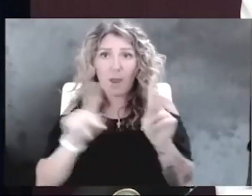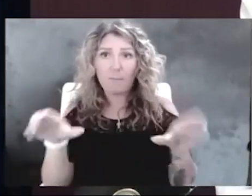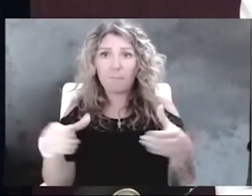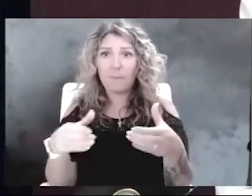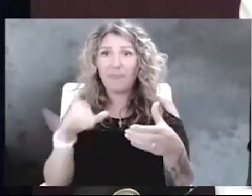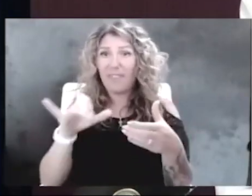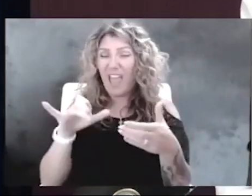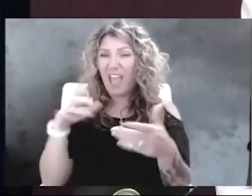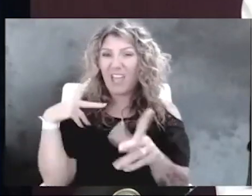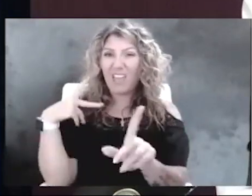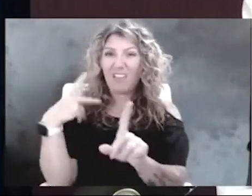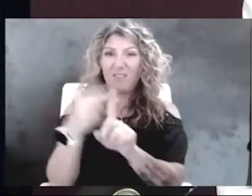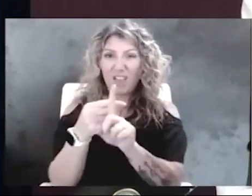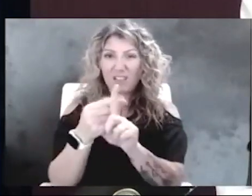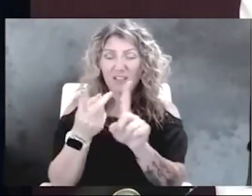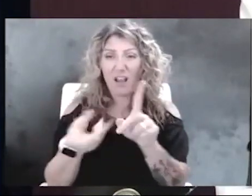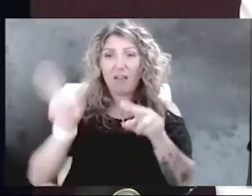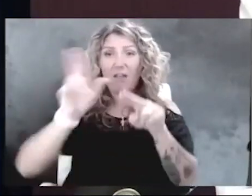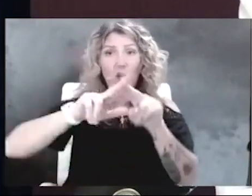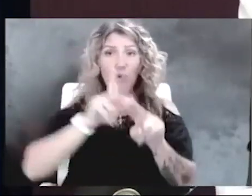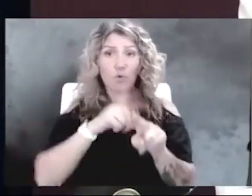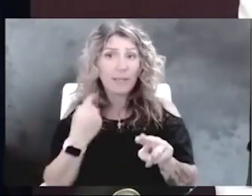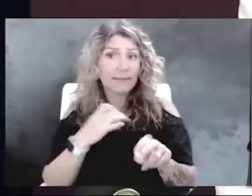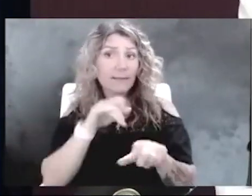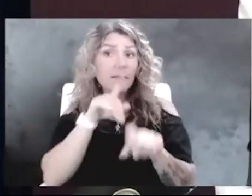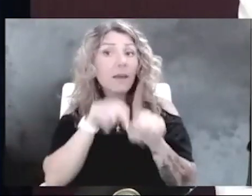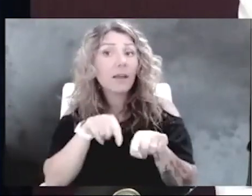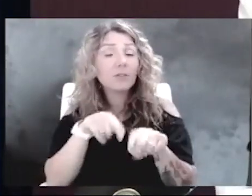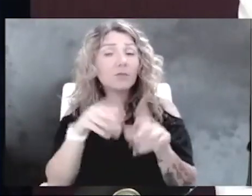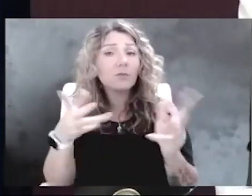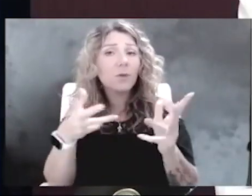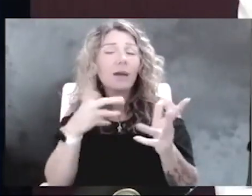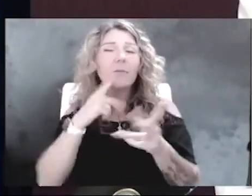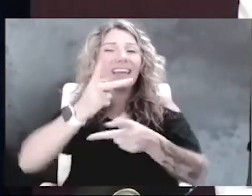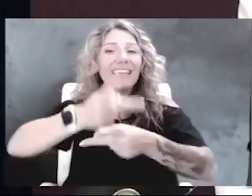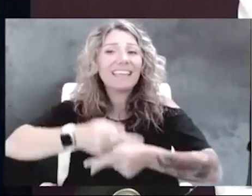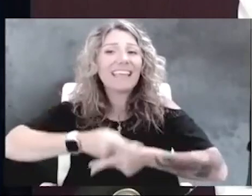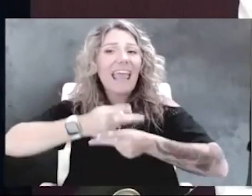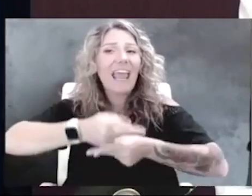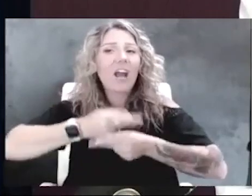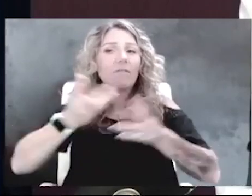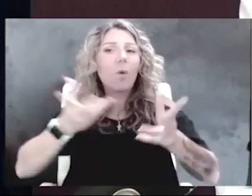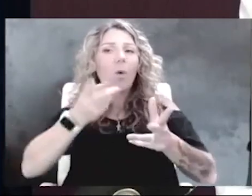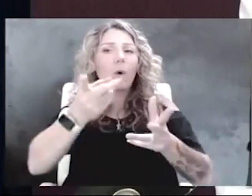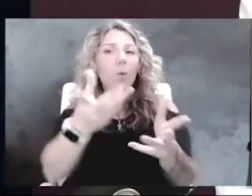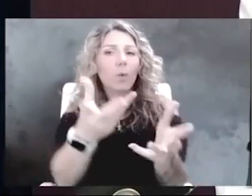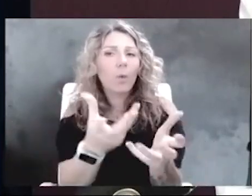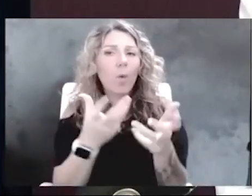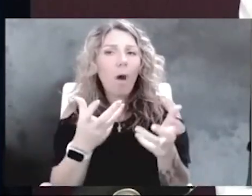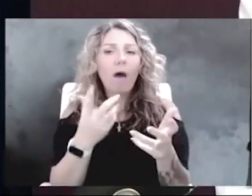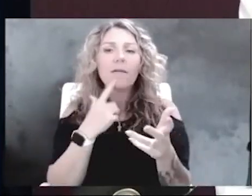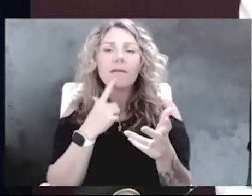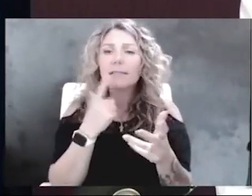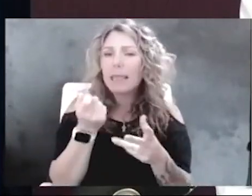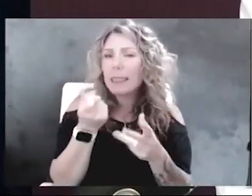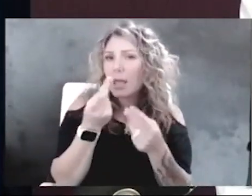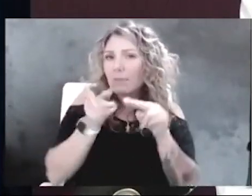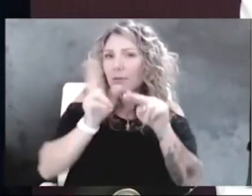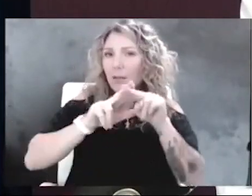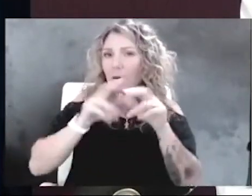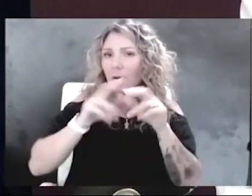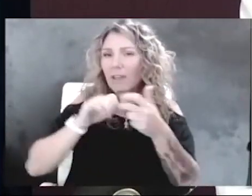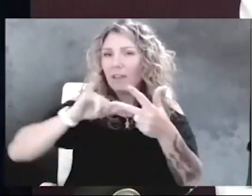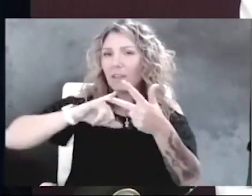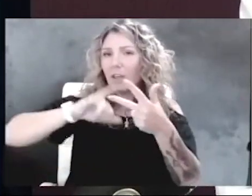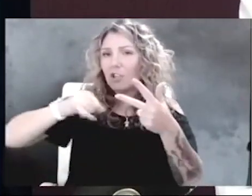risk? And the answer to the question is, be very careful what you wish for here, because you could say it's a little bit increased with J&J, not so much with Pfizer